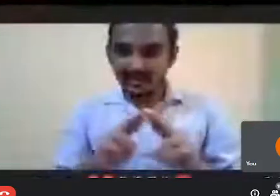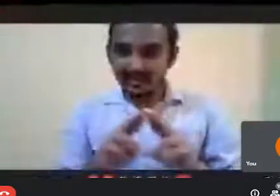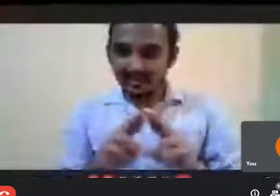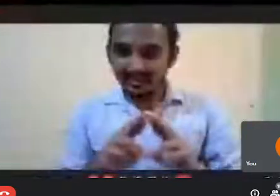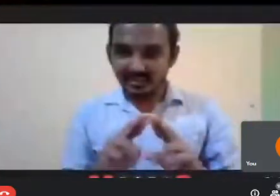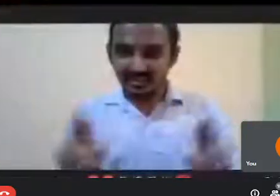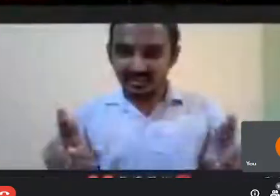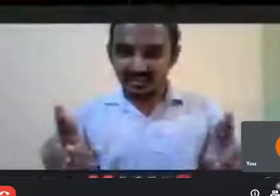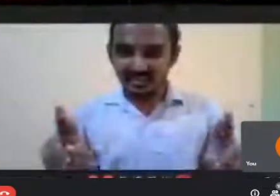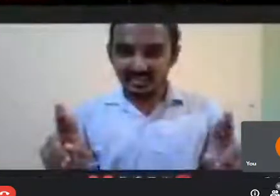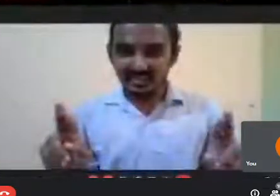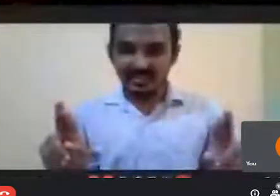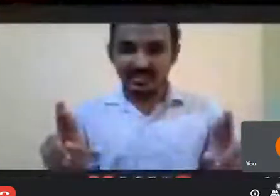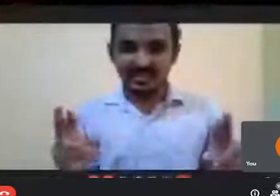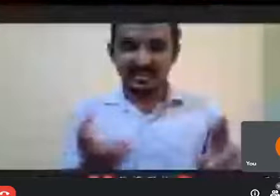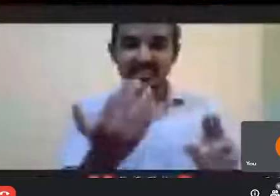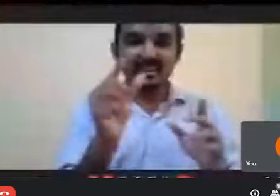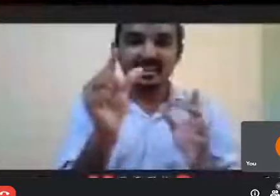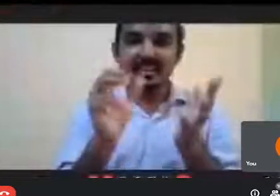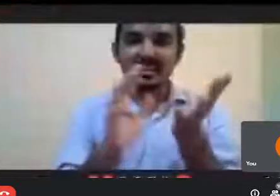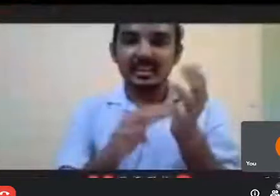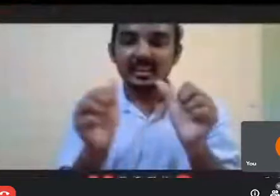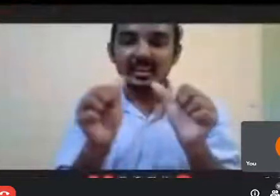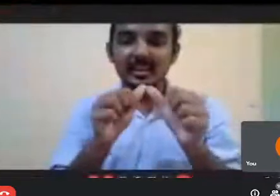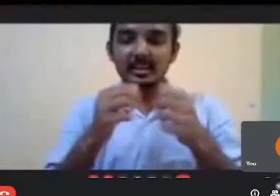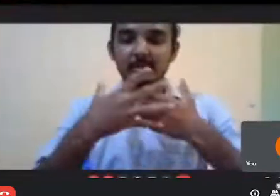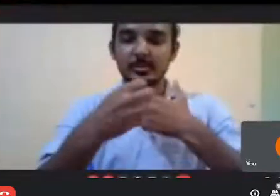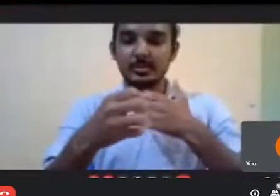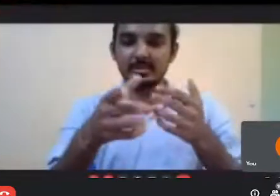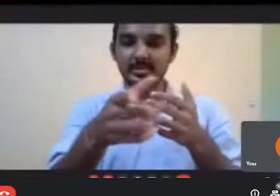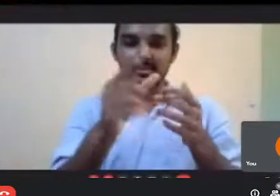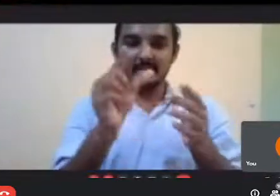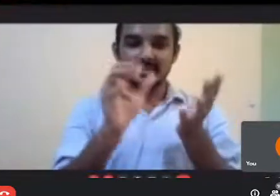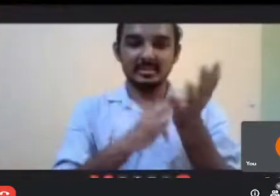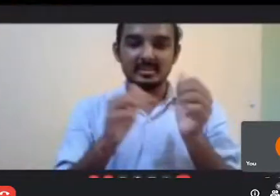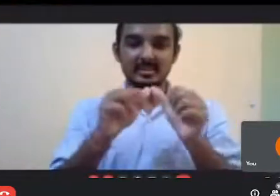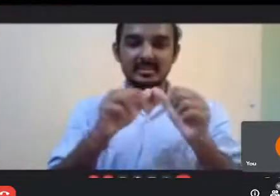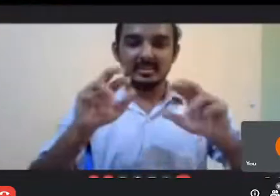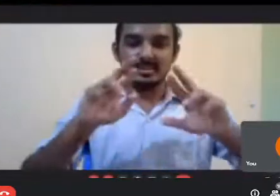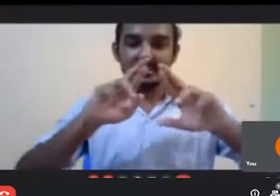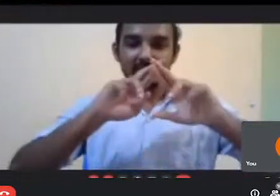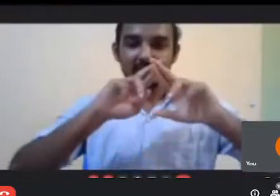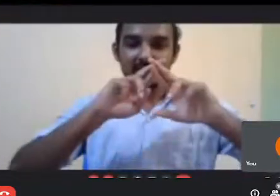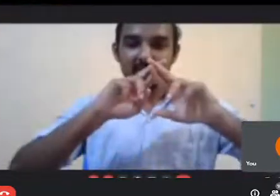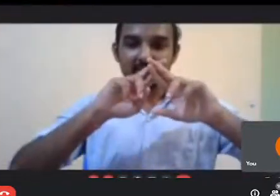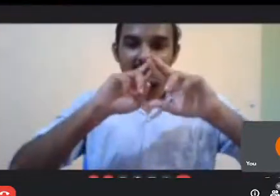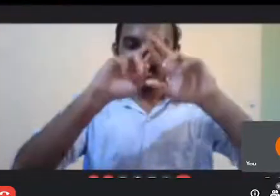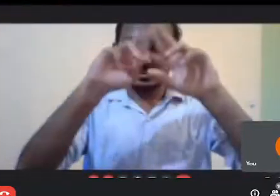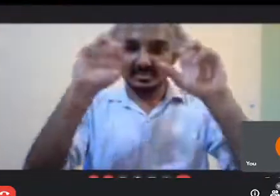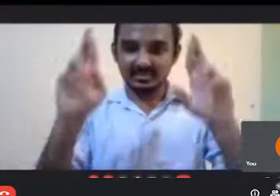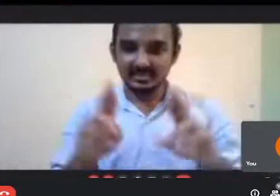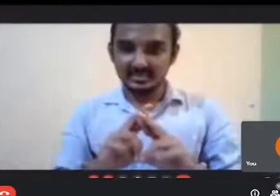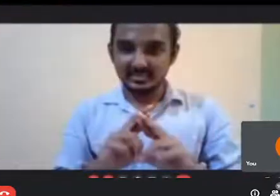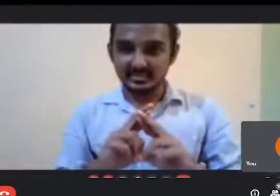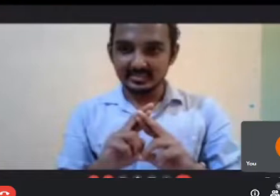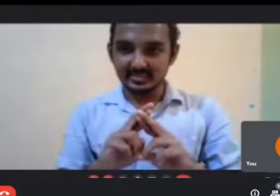is a International Sign Language Day. So you just copy, and by looking at them, you just copy